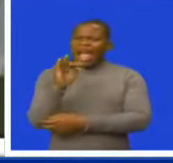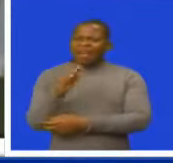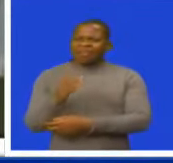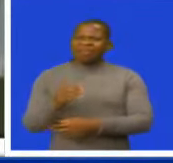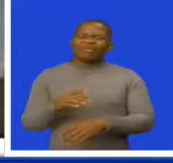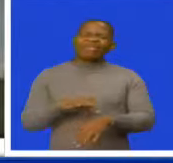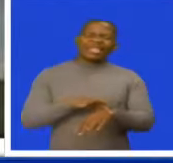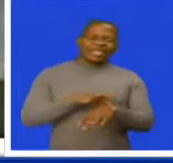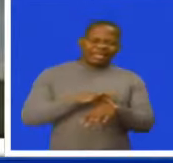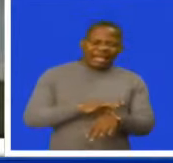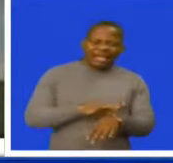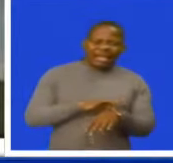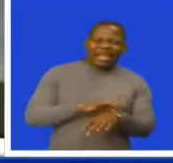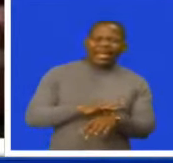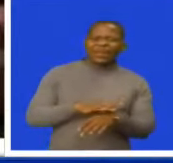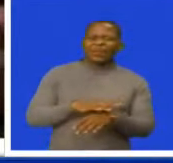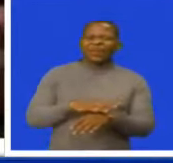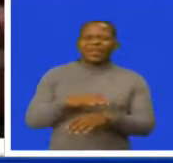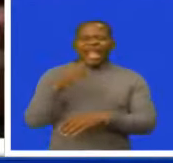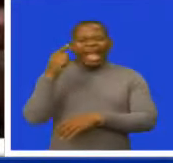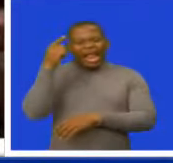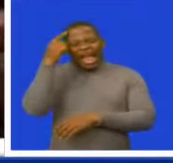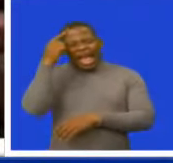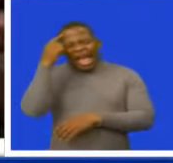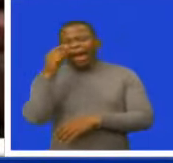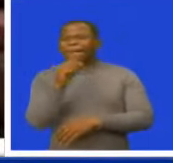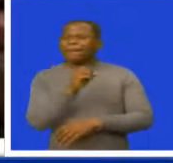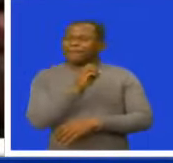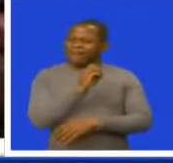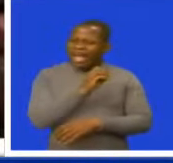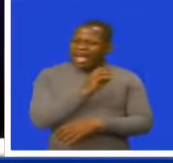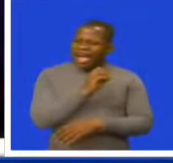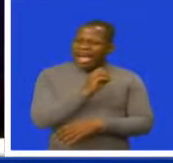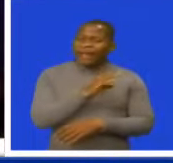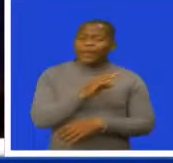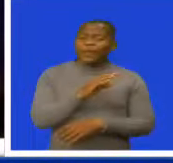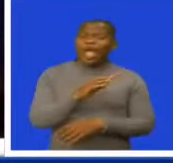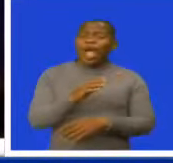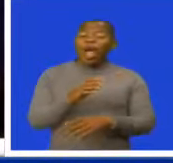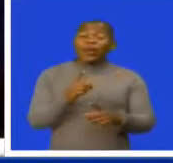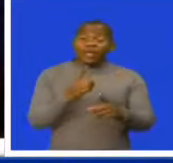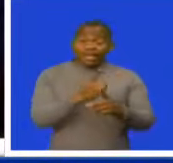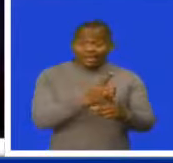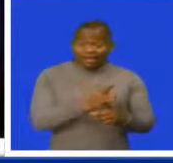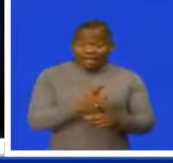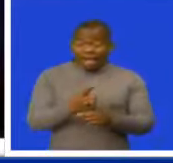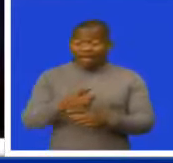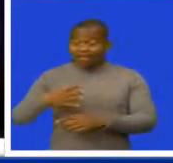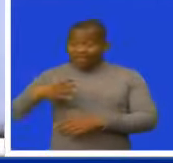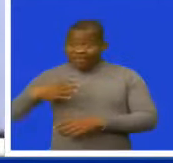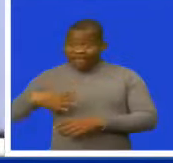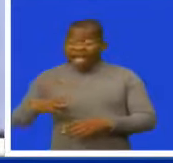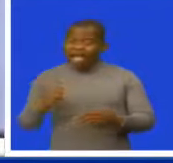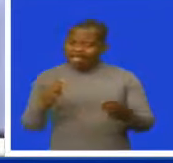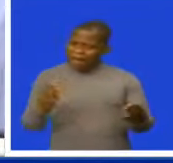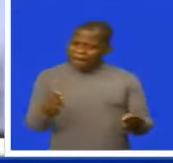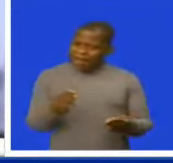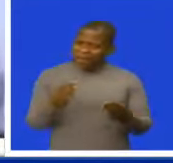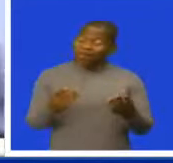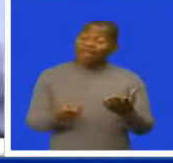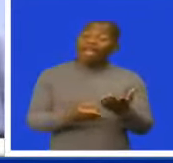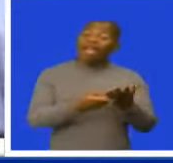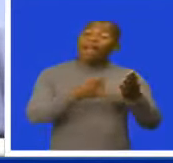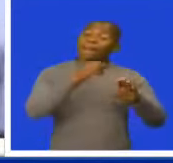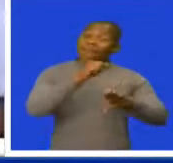ngenda njani nangiphethe inhloko ngenda njani. Lilunga lephalamende lenkhundla yasemathanjeni South Bomba Mamba libonge lihhovisi leliphini